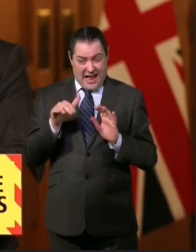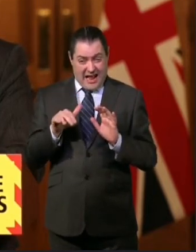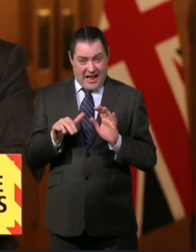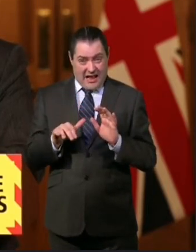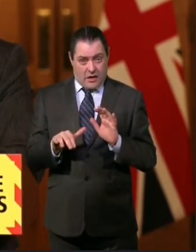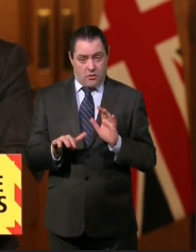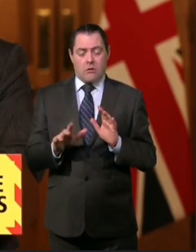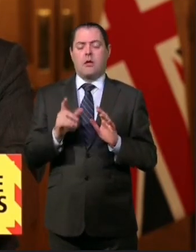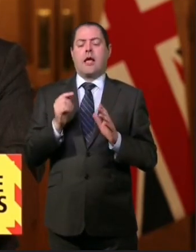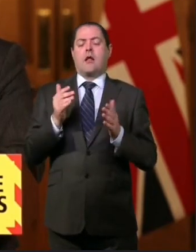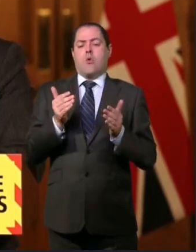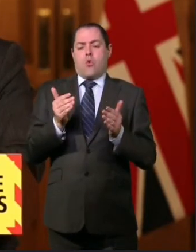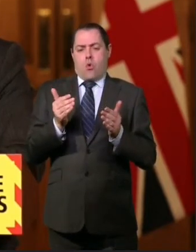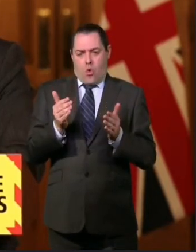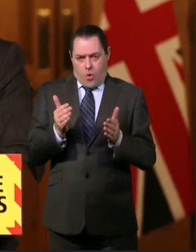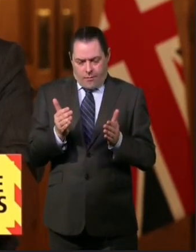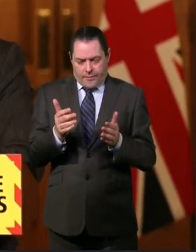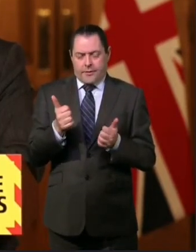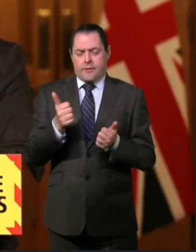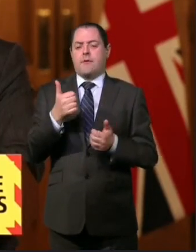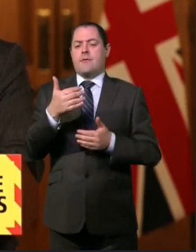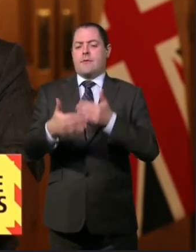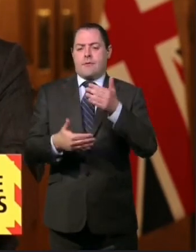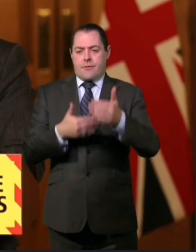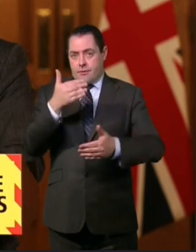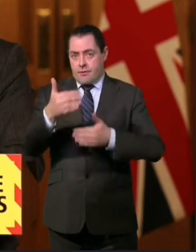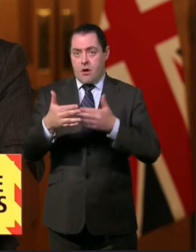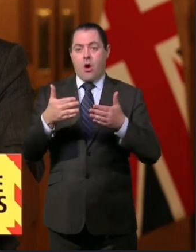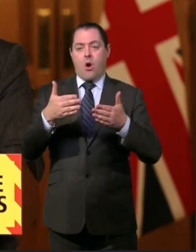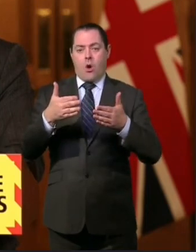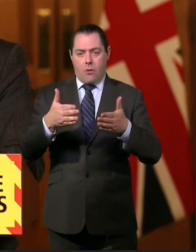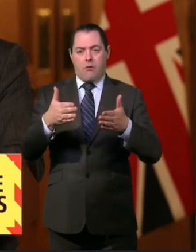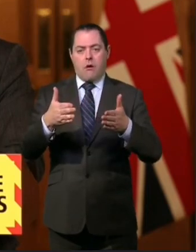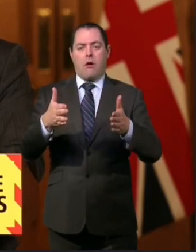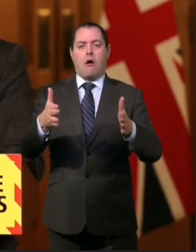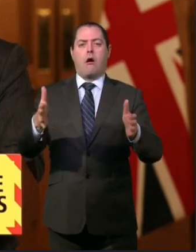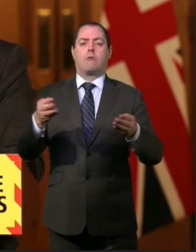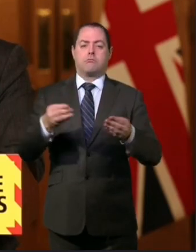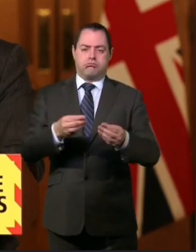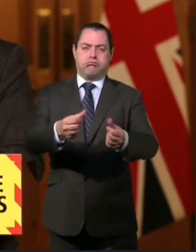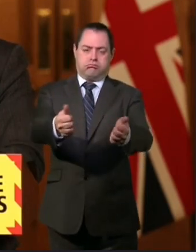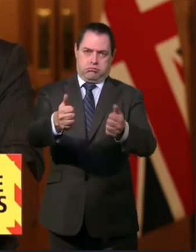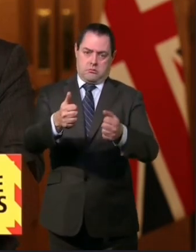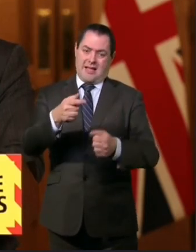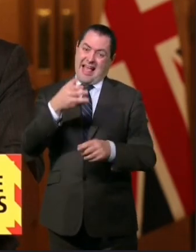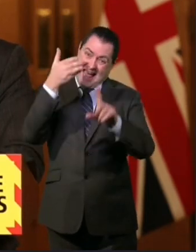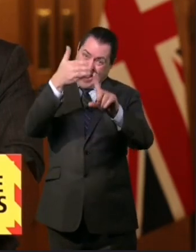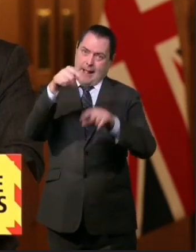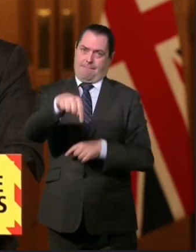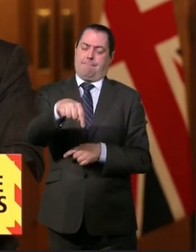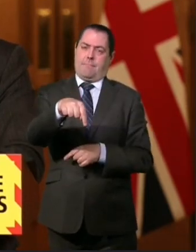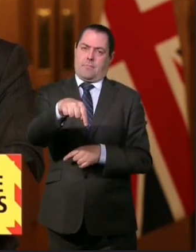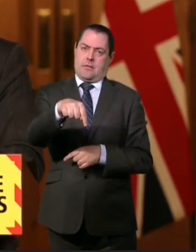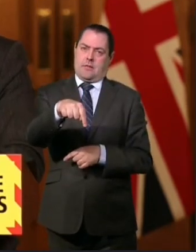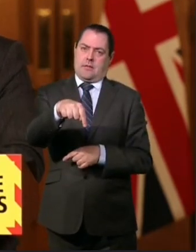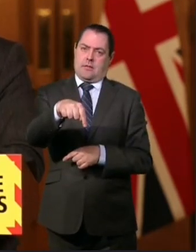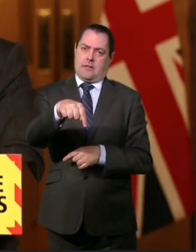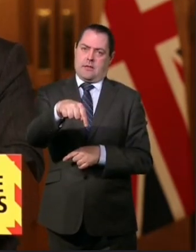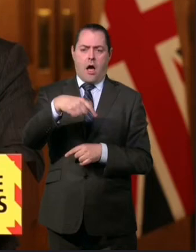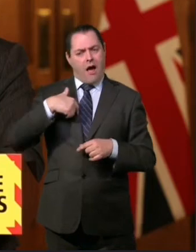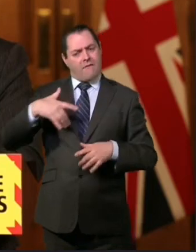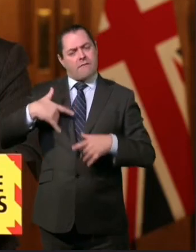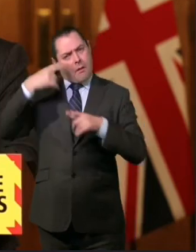sensible approach. That doesn't mean I'm not optimistic about the rollout of the vaccine and the